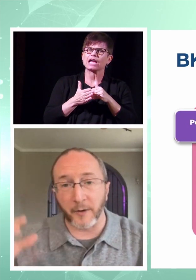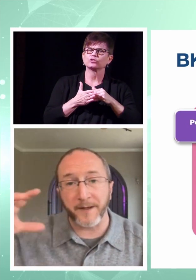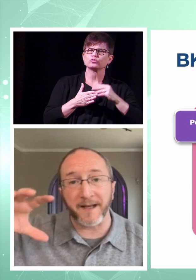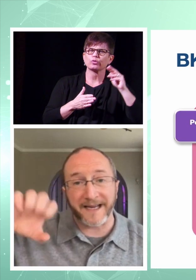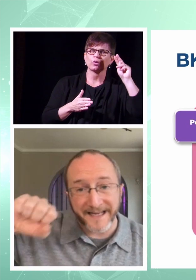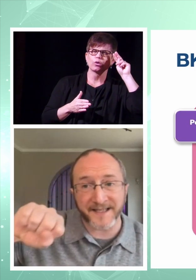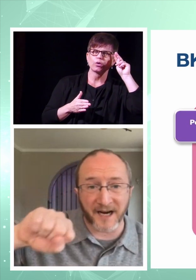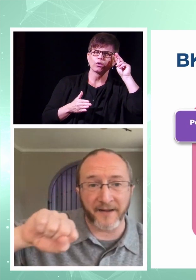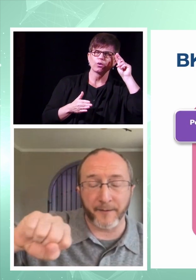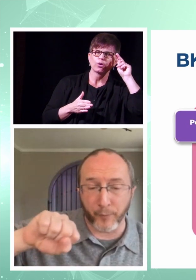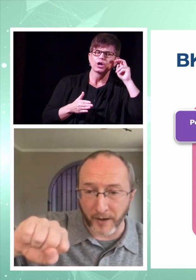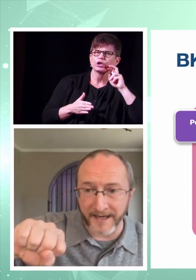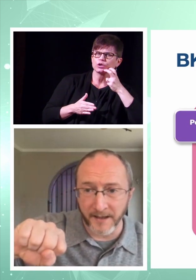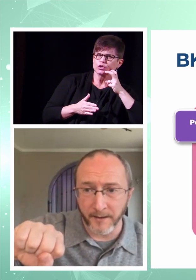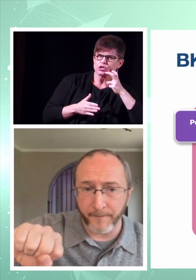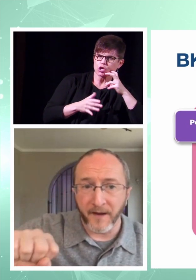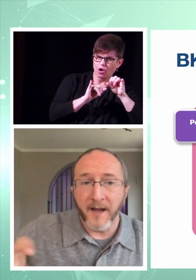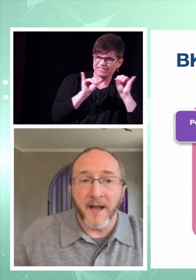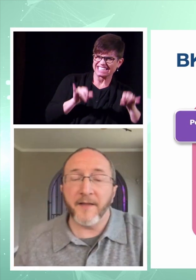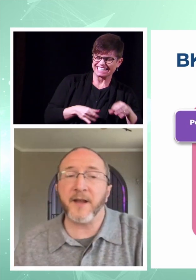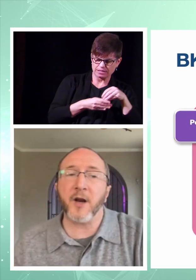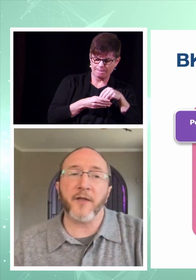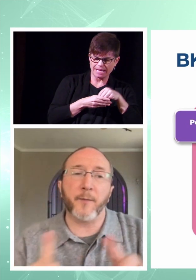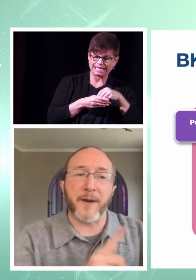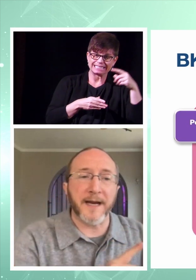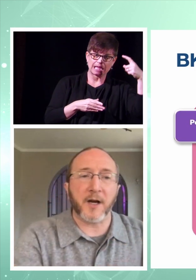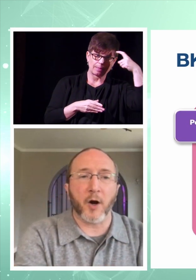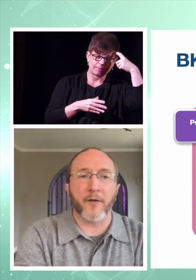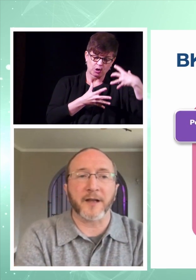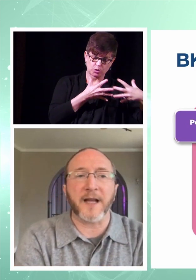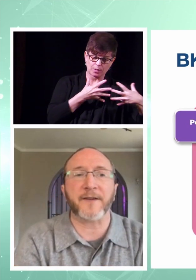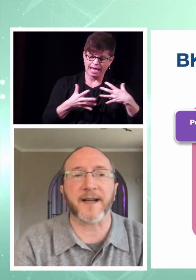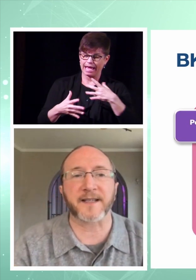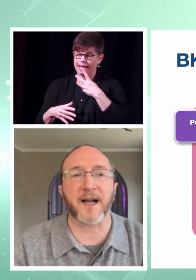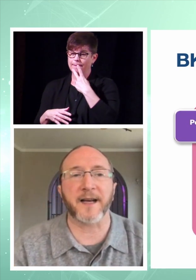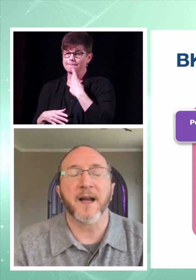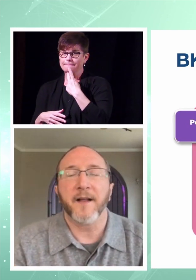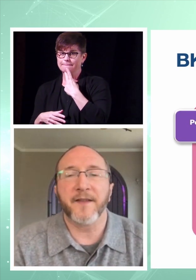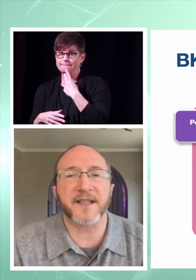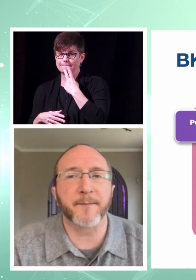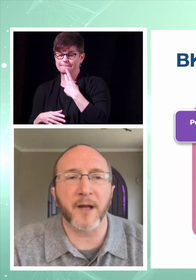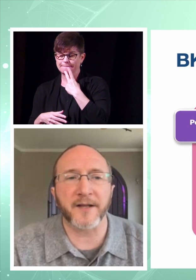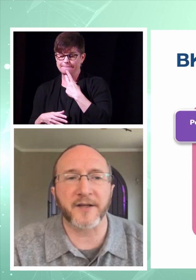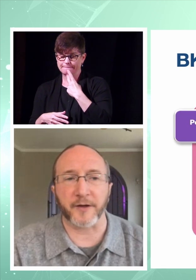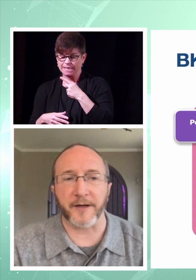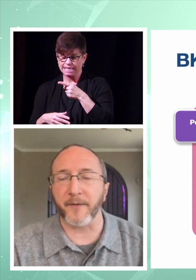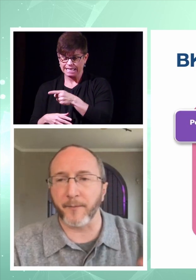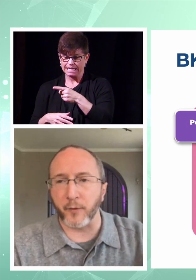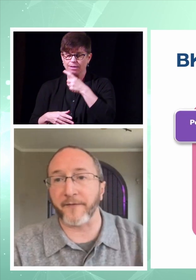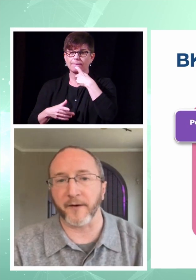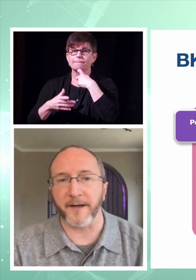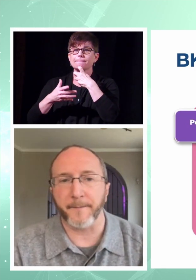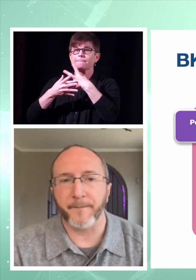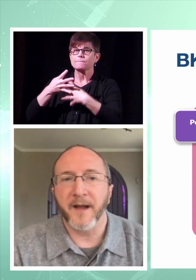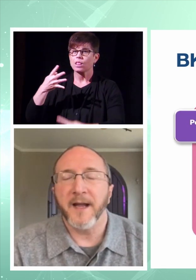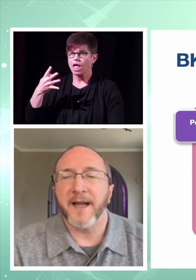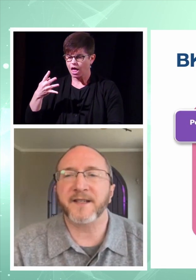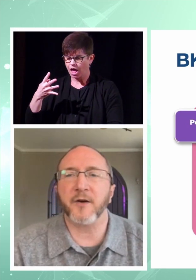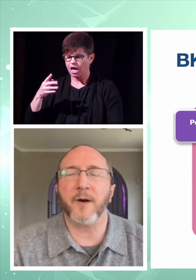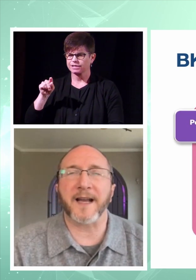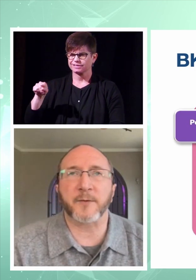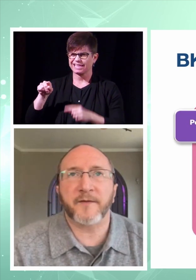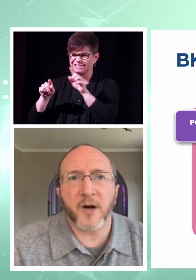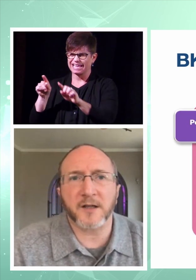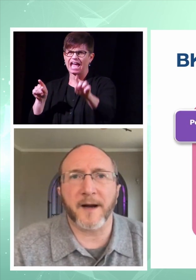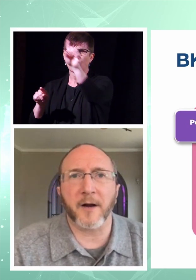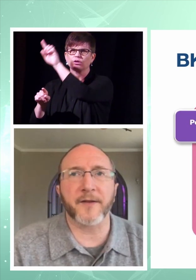gray. So that would be like inside the brain. And then the pink on the left-hand side, this is the bloodstream, the periphery. And